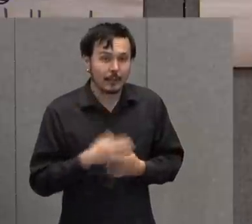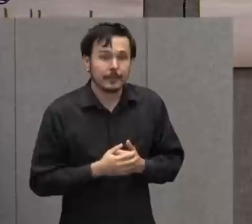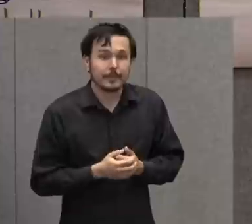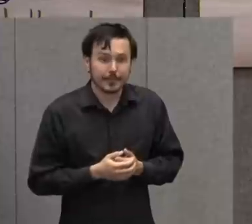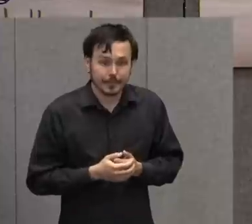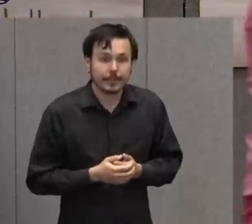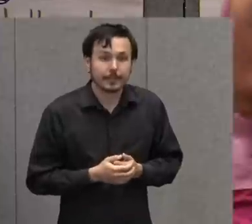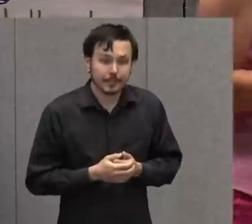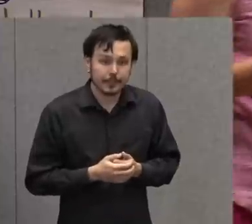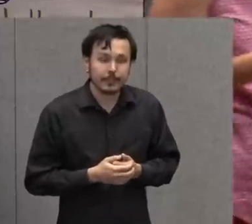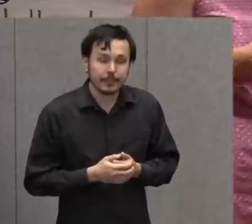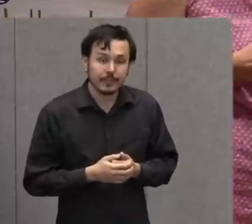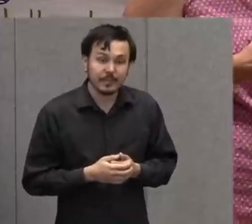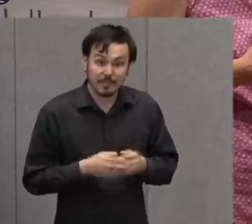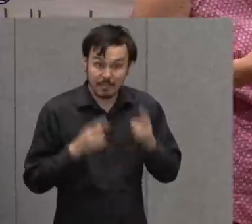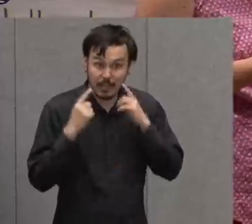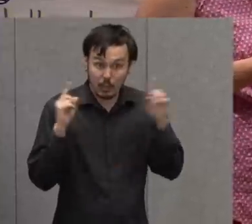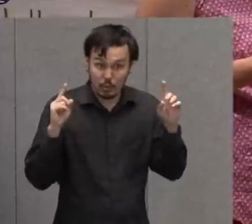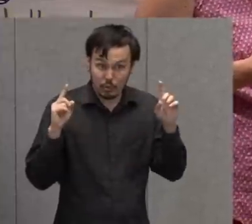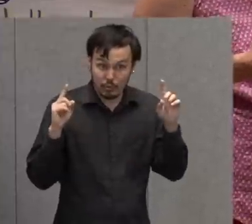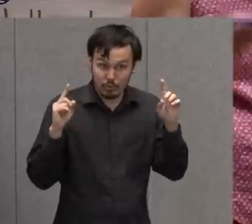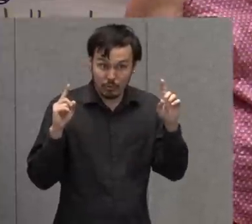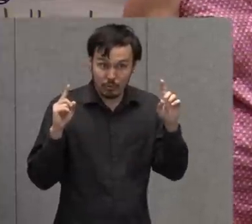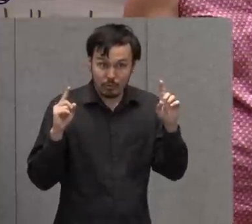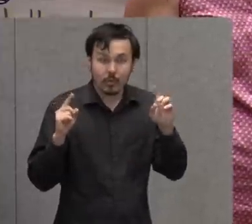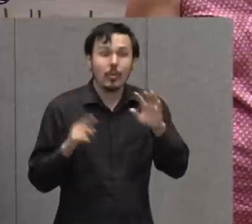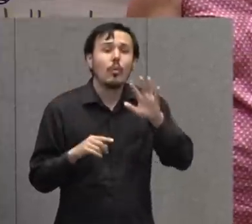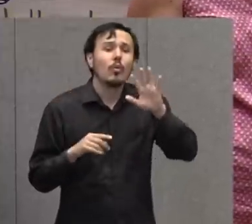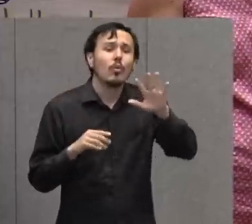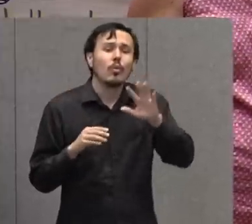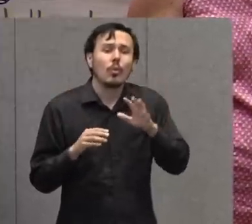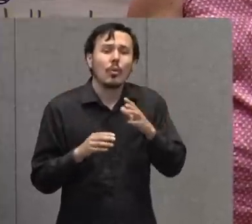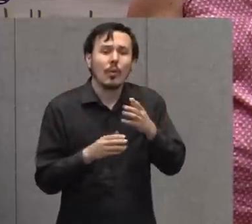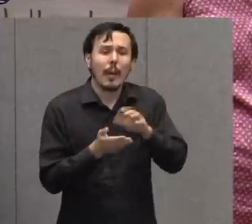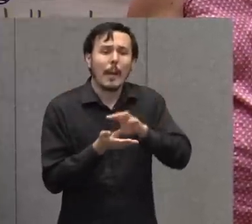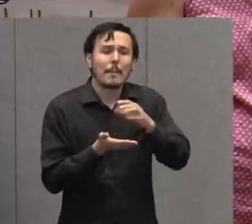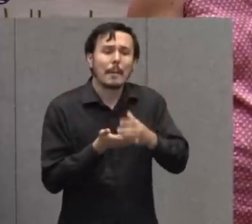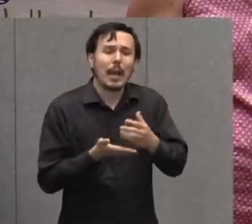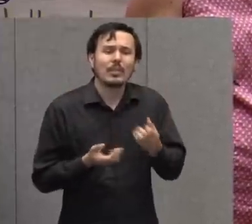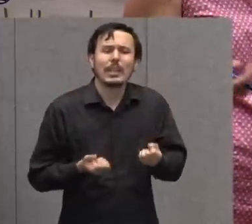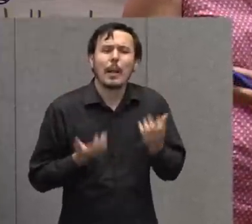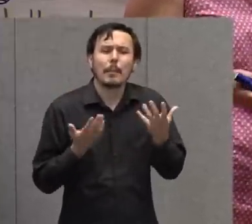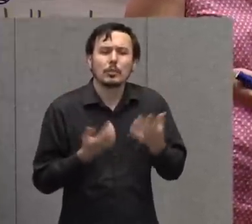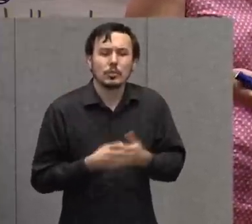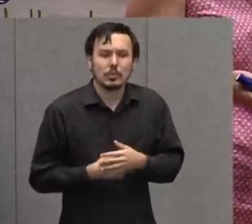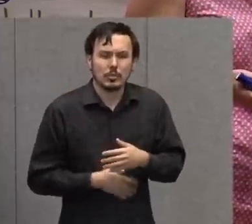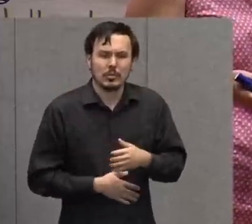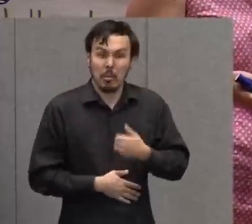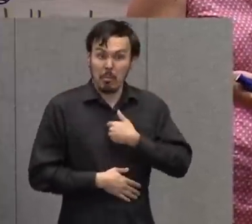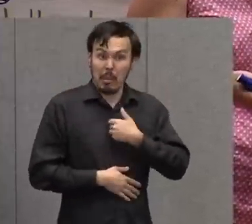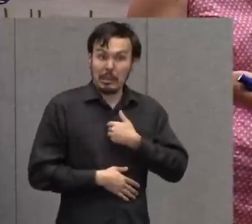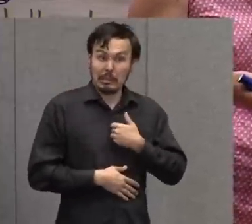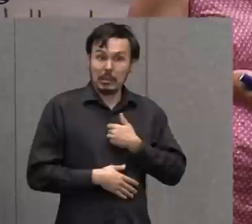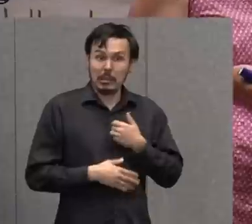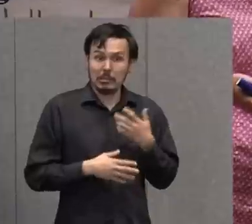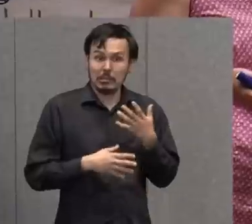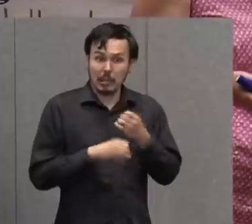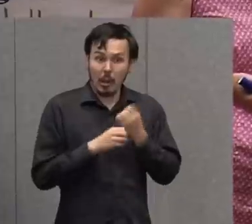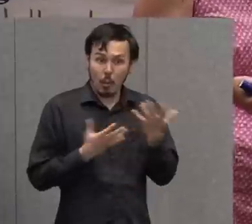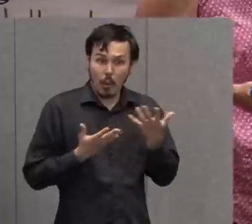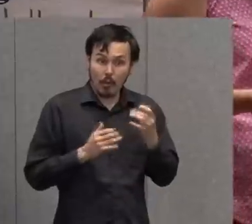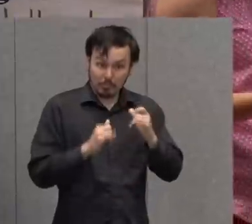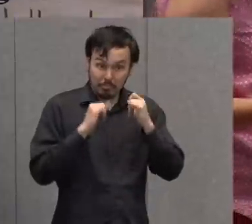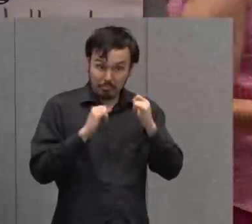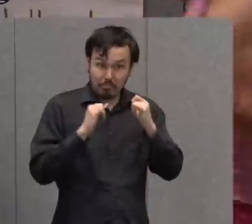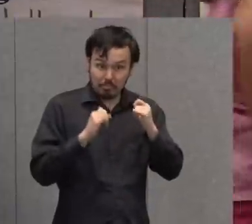1, 2, 3, 4, 5. Did that work for you? What did you get? What did I get? Did you get